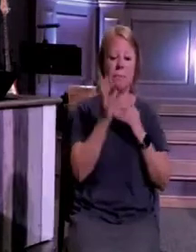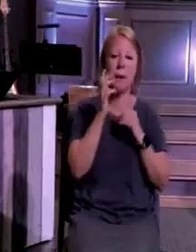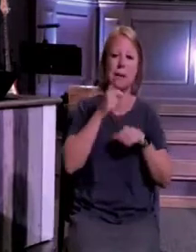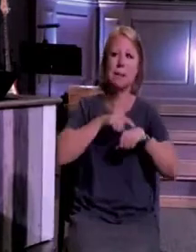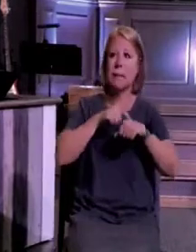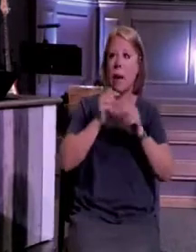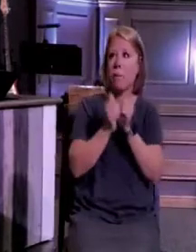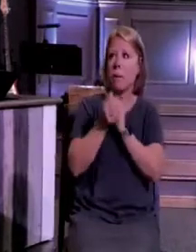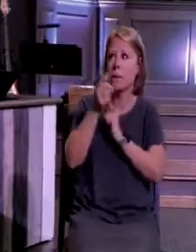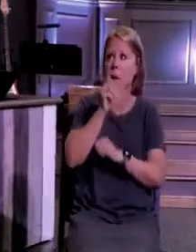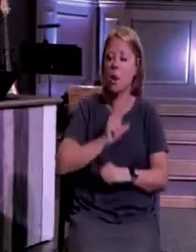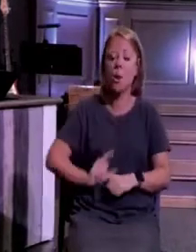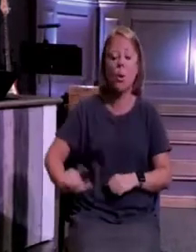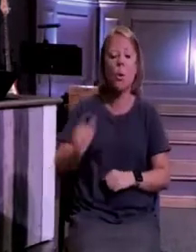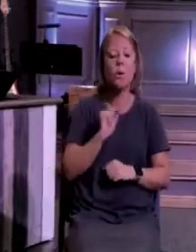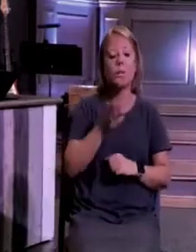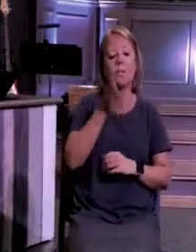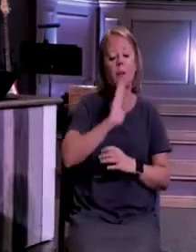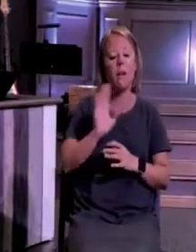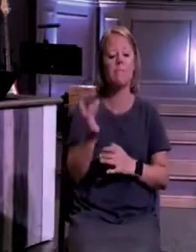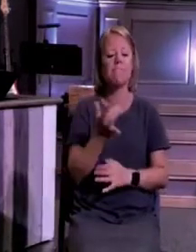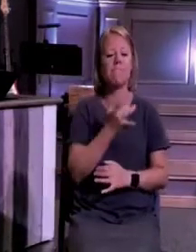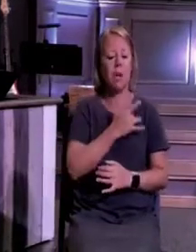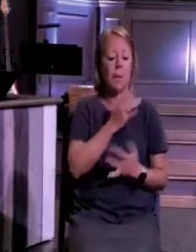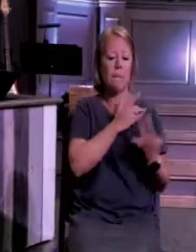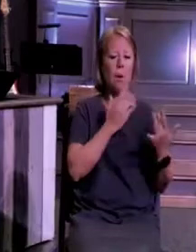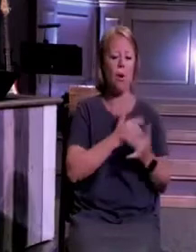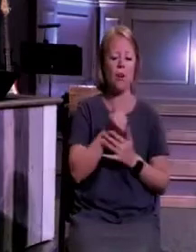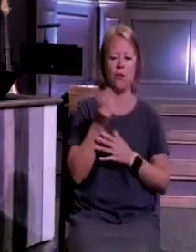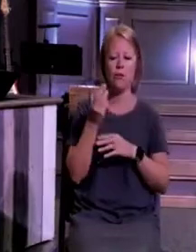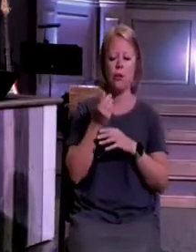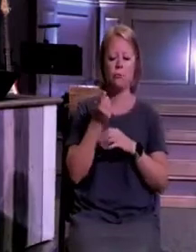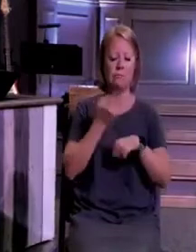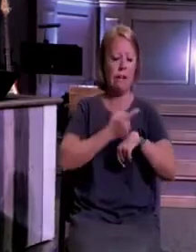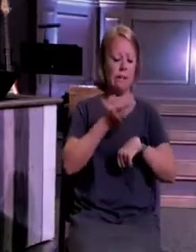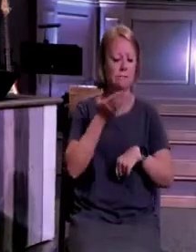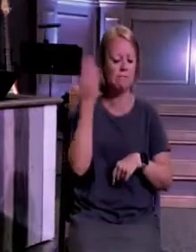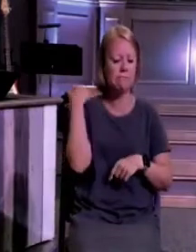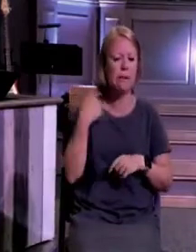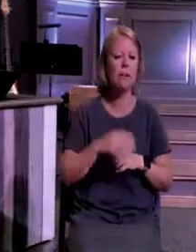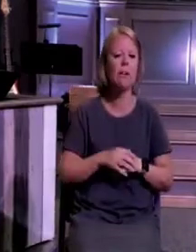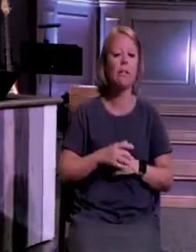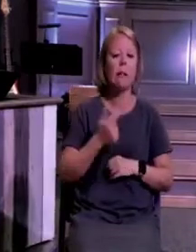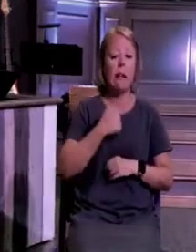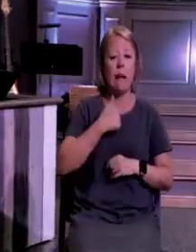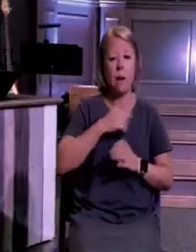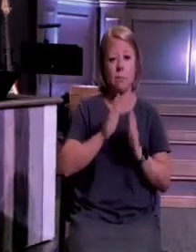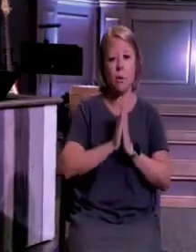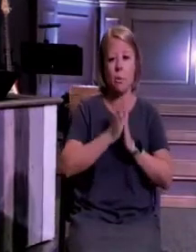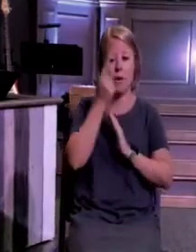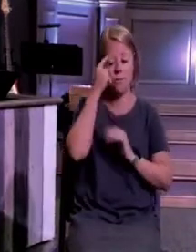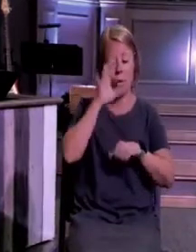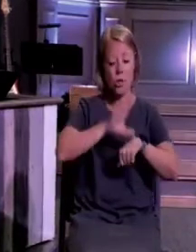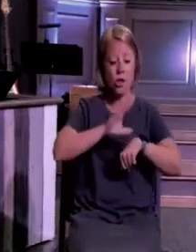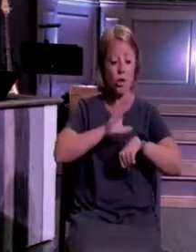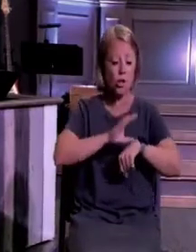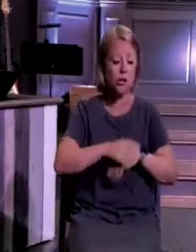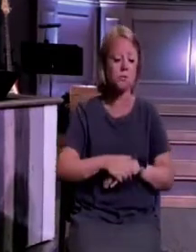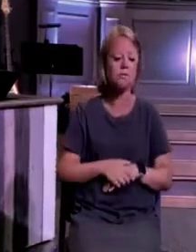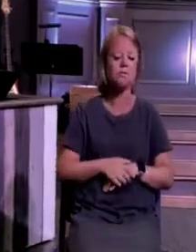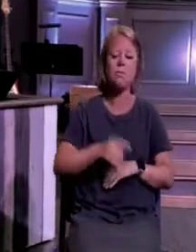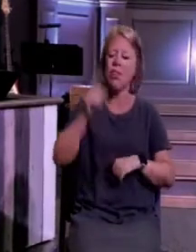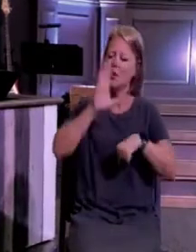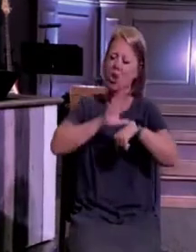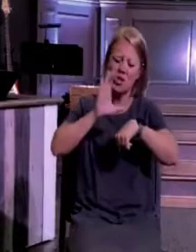Lord, God placed upon my heart just a few days ago that I am to pray for the church. The church, the church,